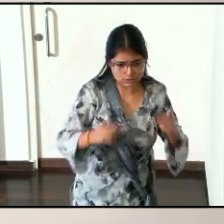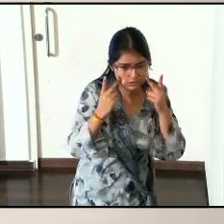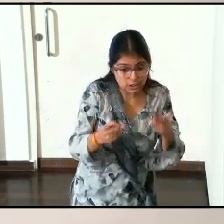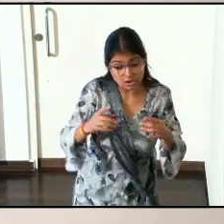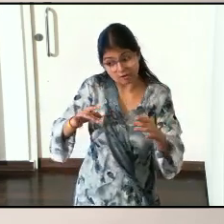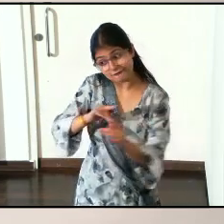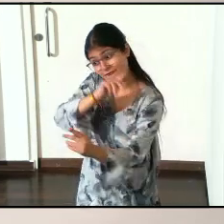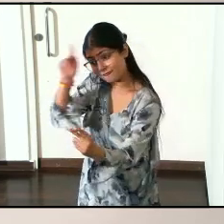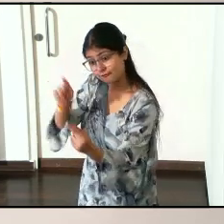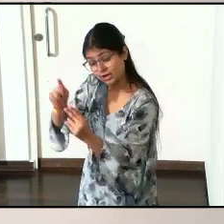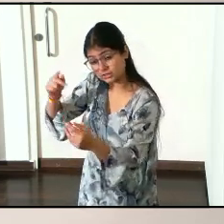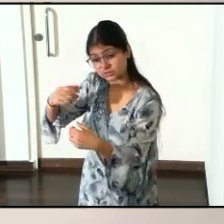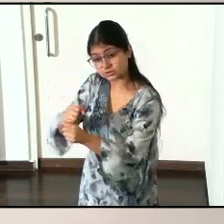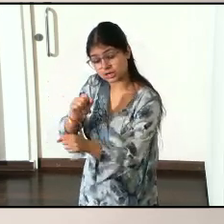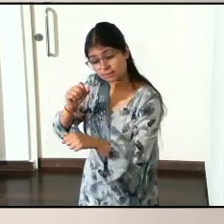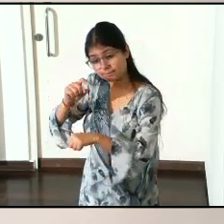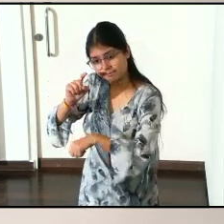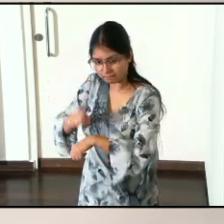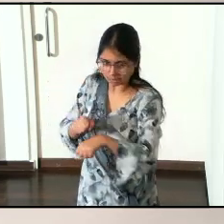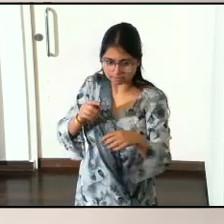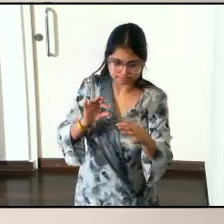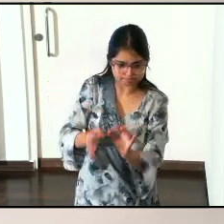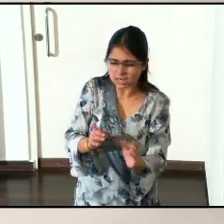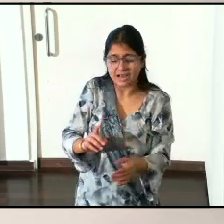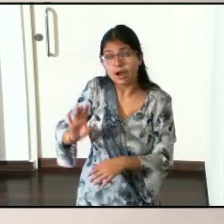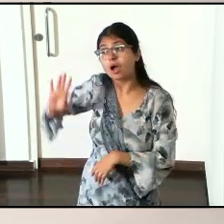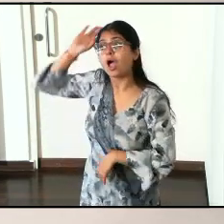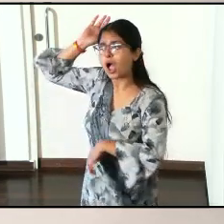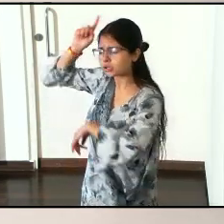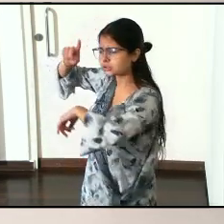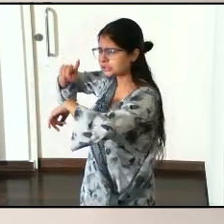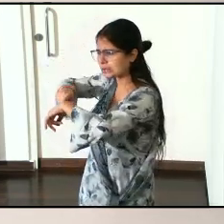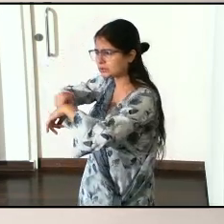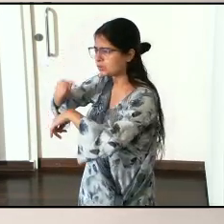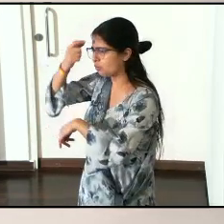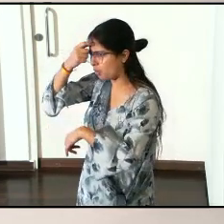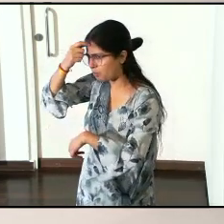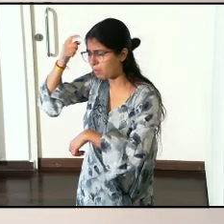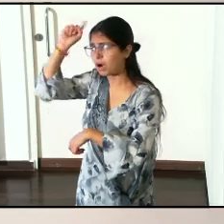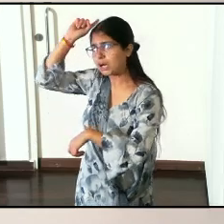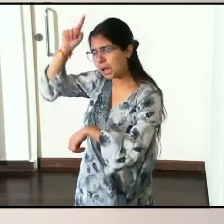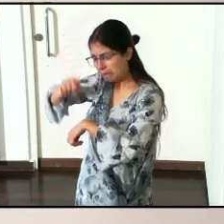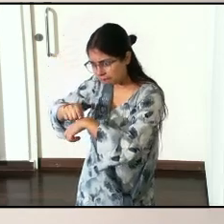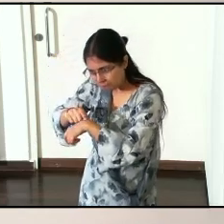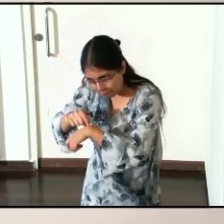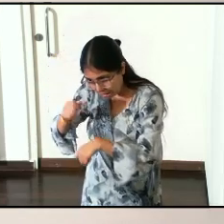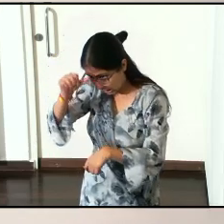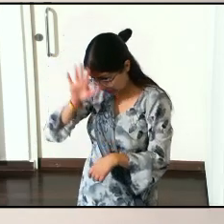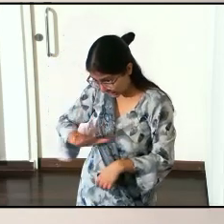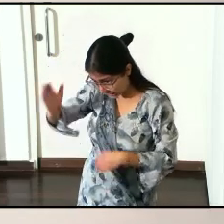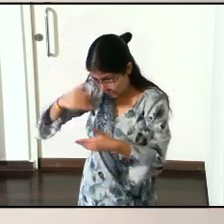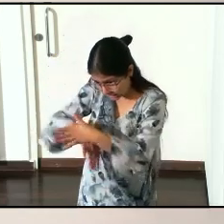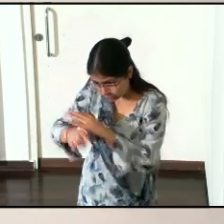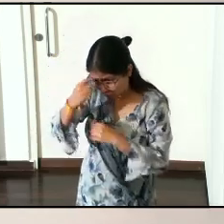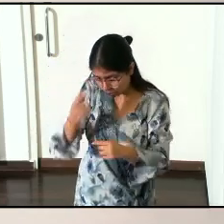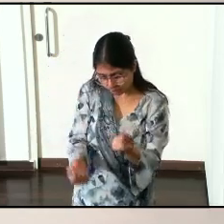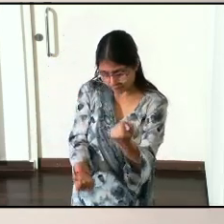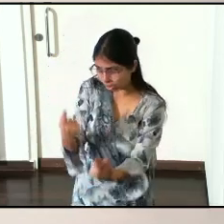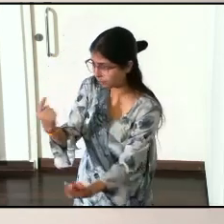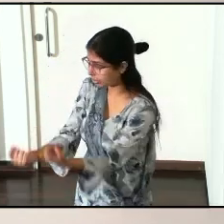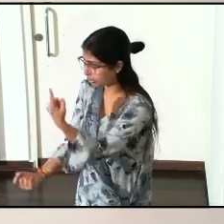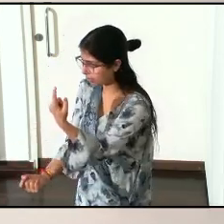year per se, but a period of a set of issues that were live in the country. Right? But if you do know